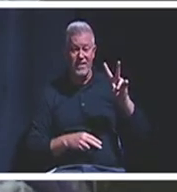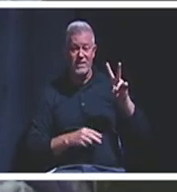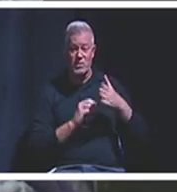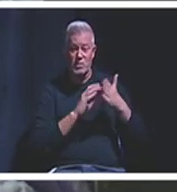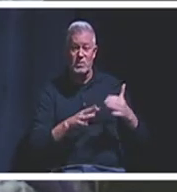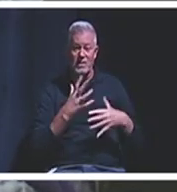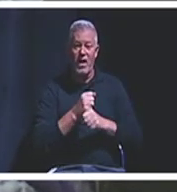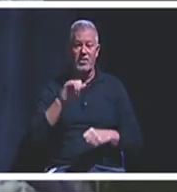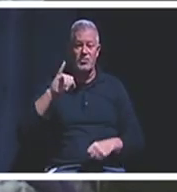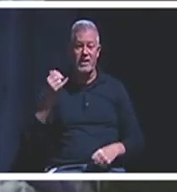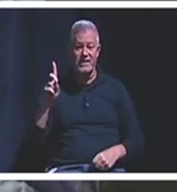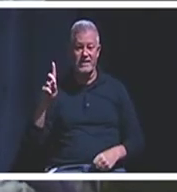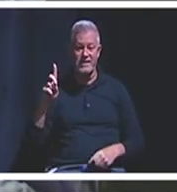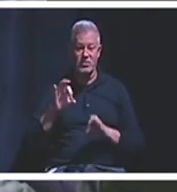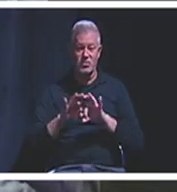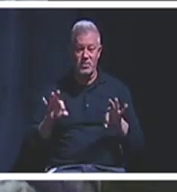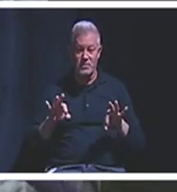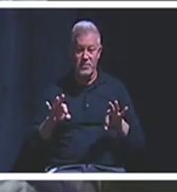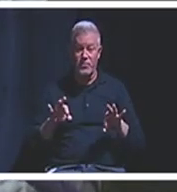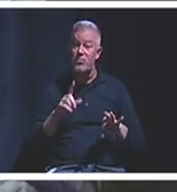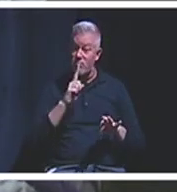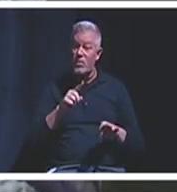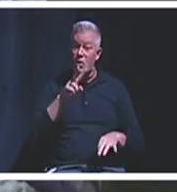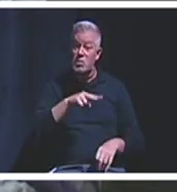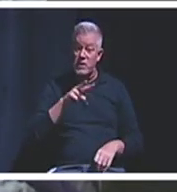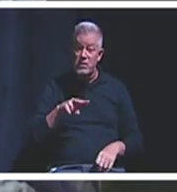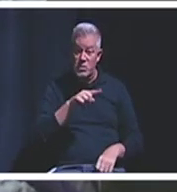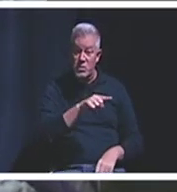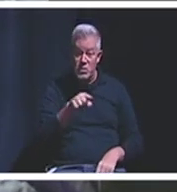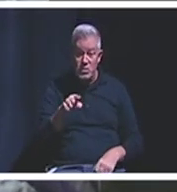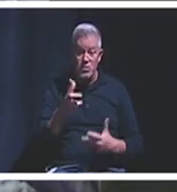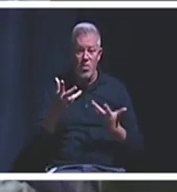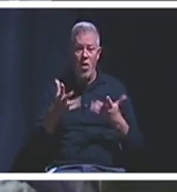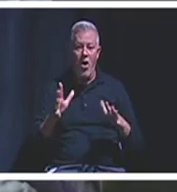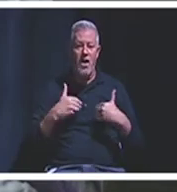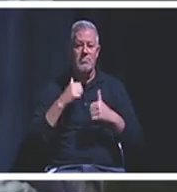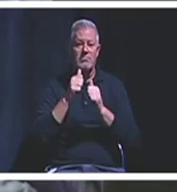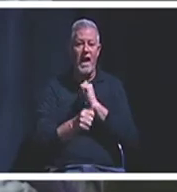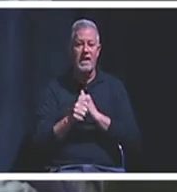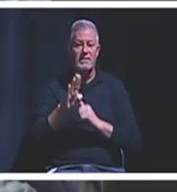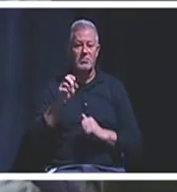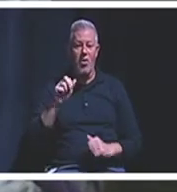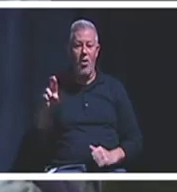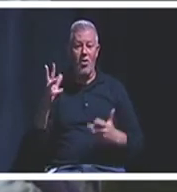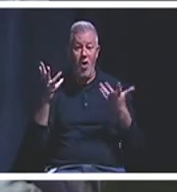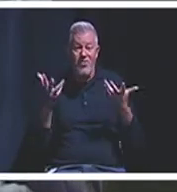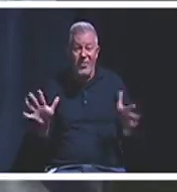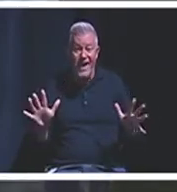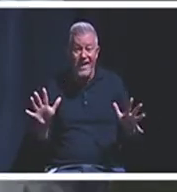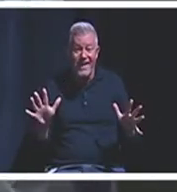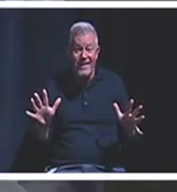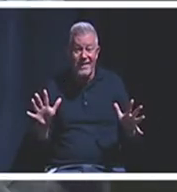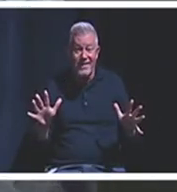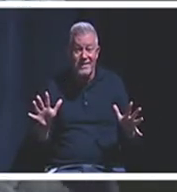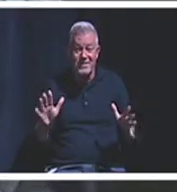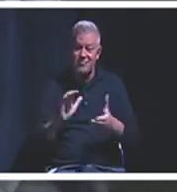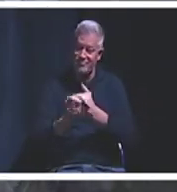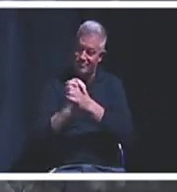earned a JD. In fact, 22 of you have already passed the bar. So for the rest of you,